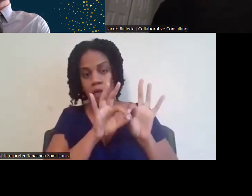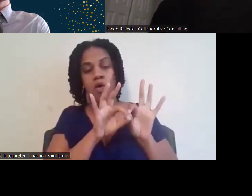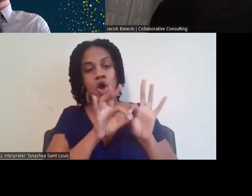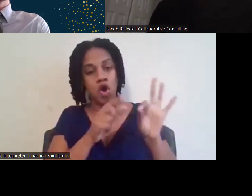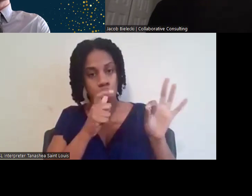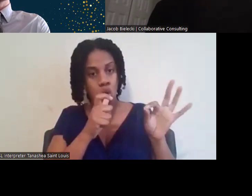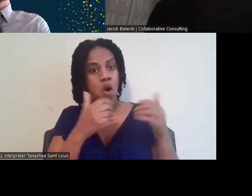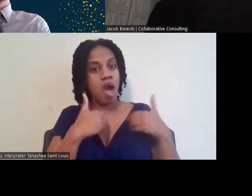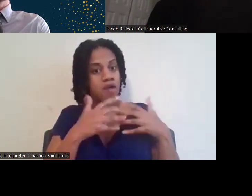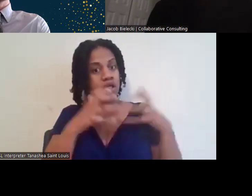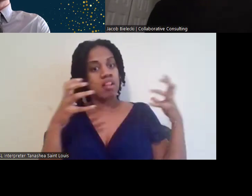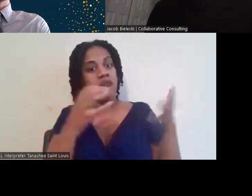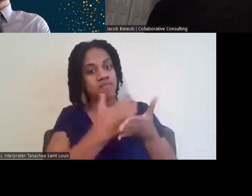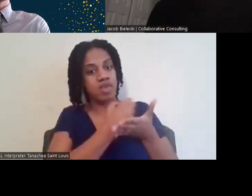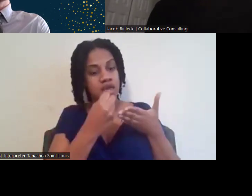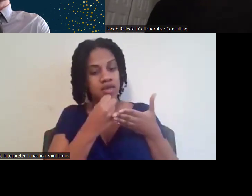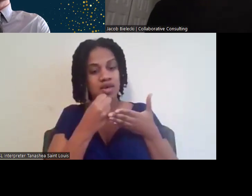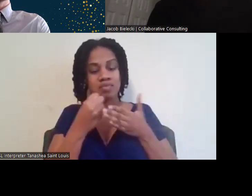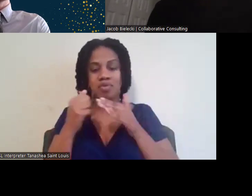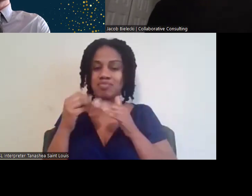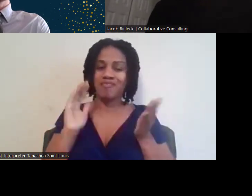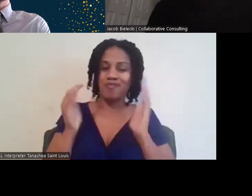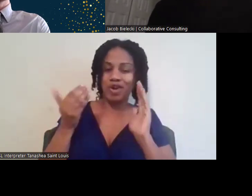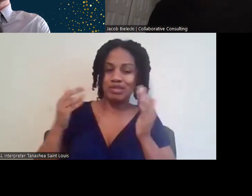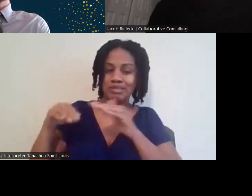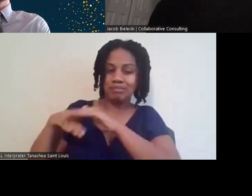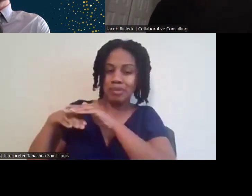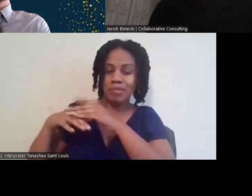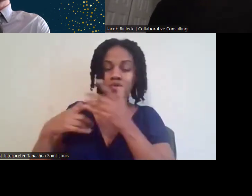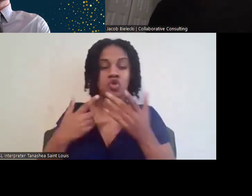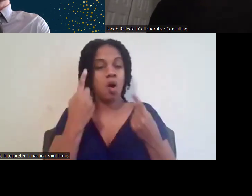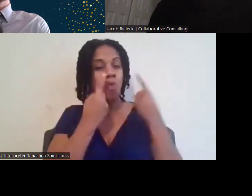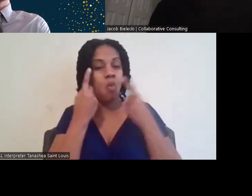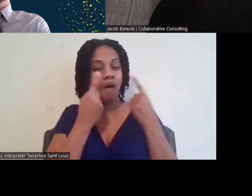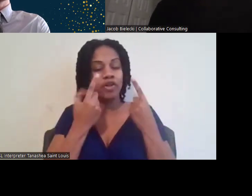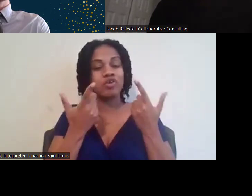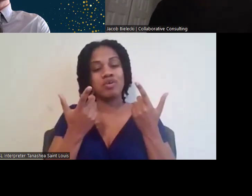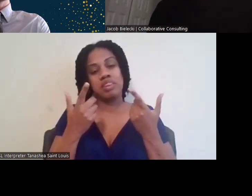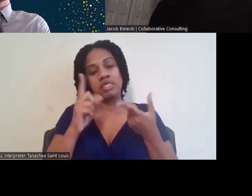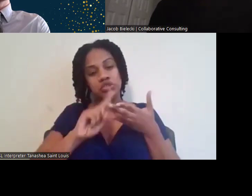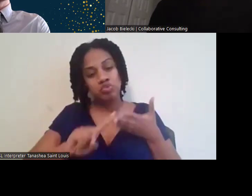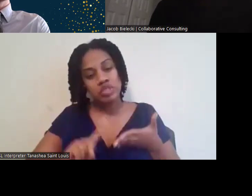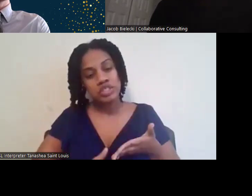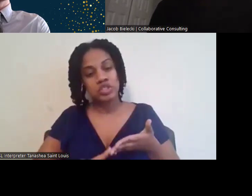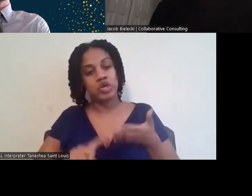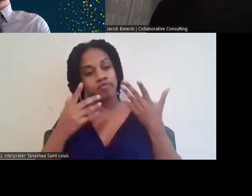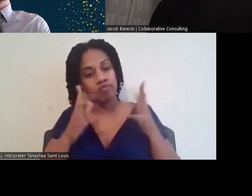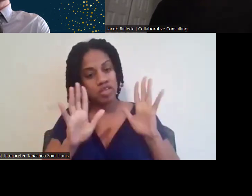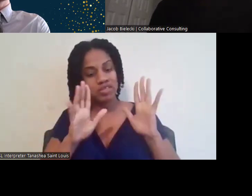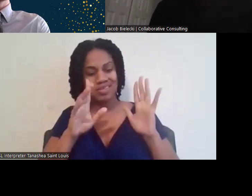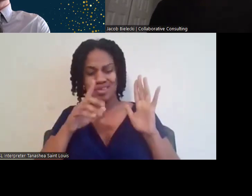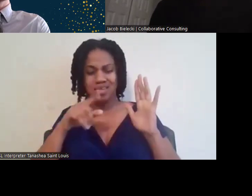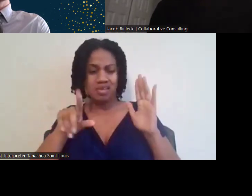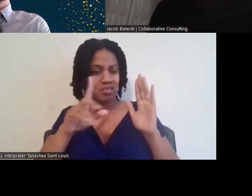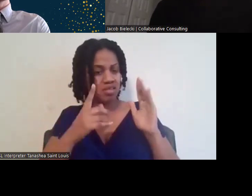lot of income and those with very minimal income. So I'm wondering, in this research that you did any of that come